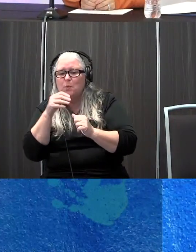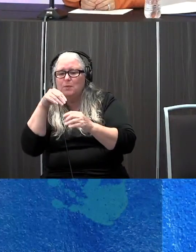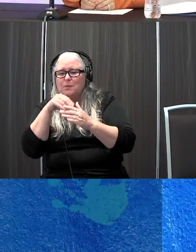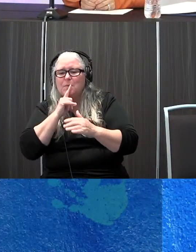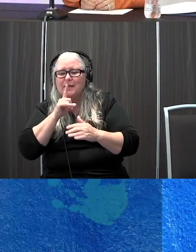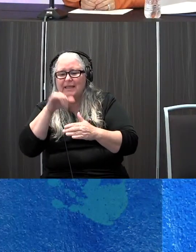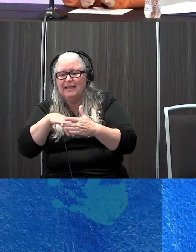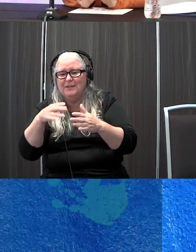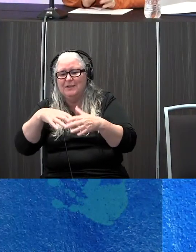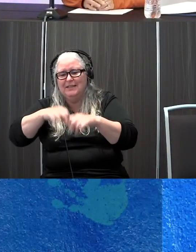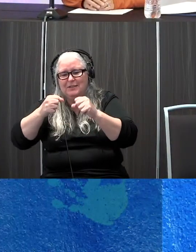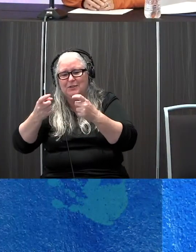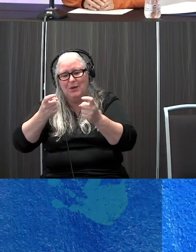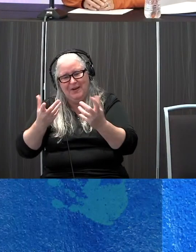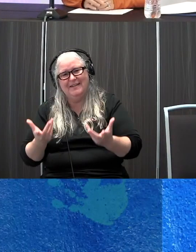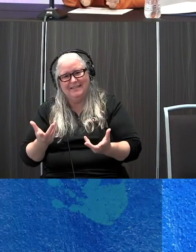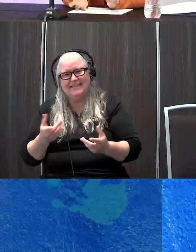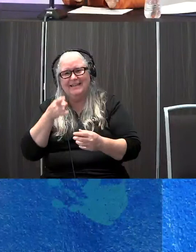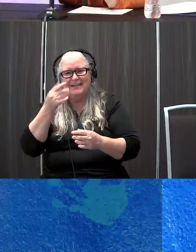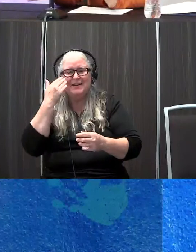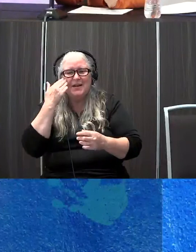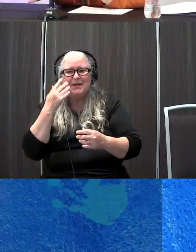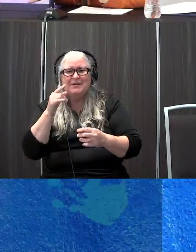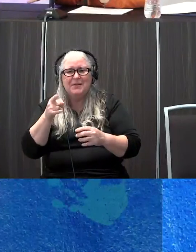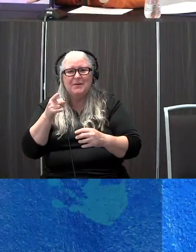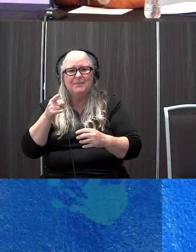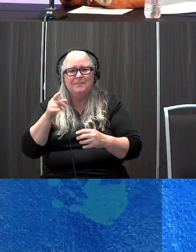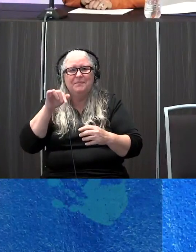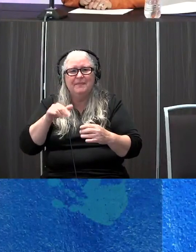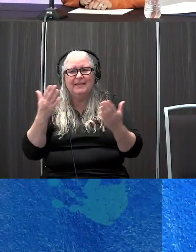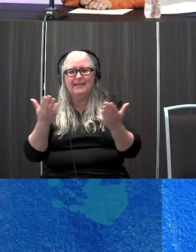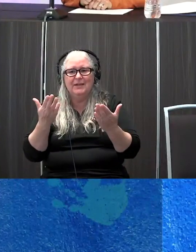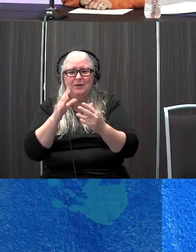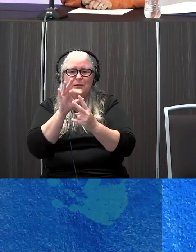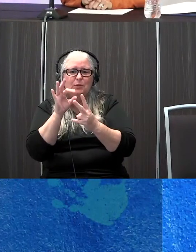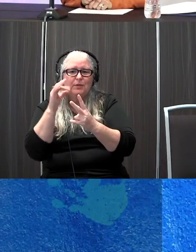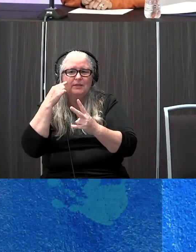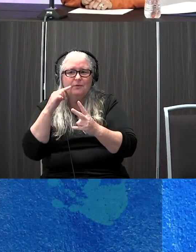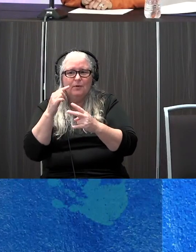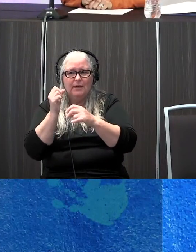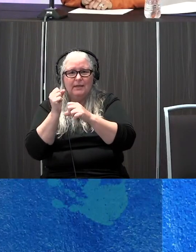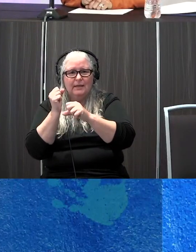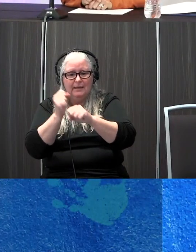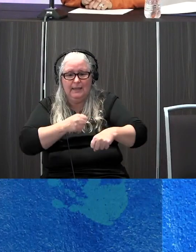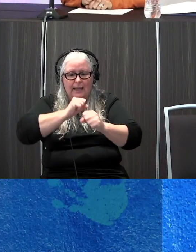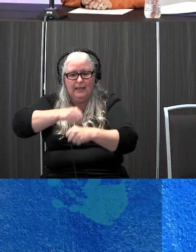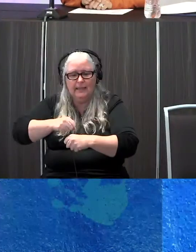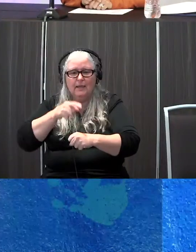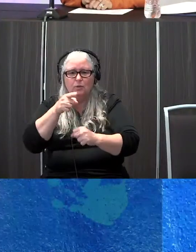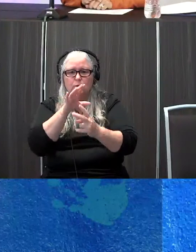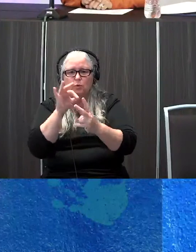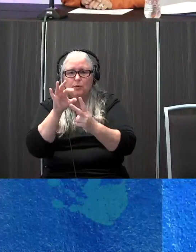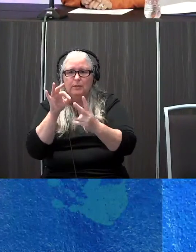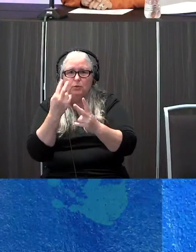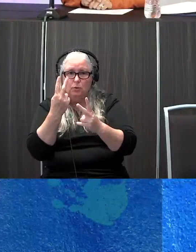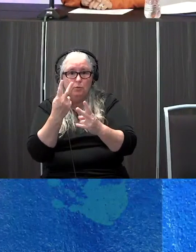So, we've not yet won. So like in this, the choice for getting in the kayak that particular day, we gave him a choice of two. Both of them